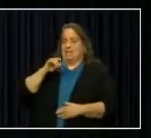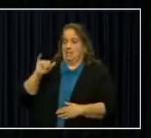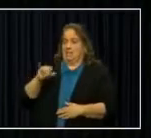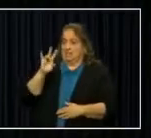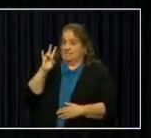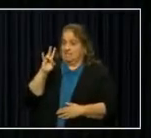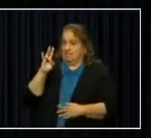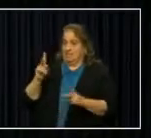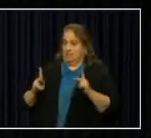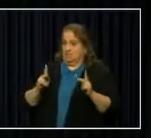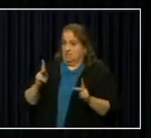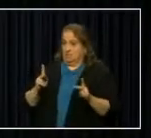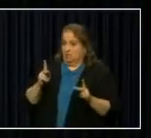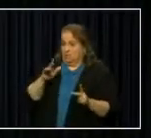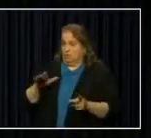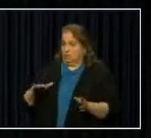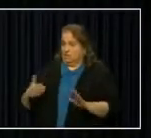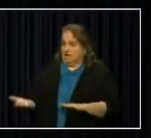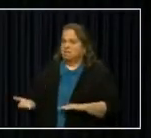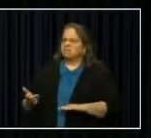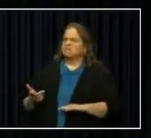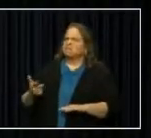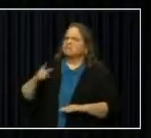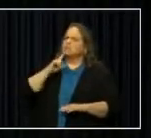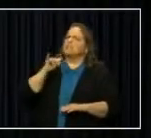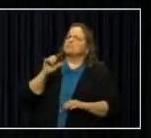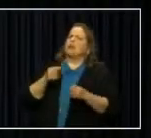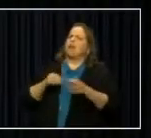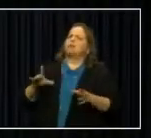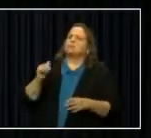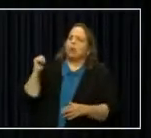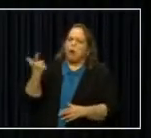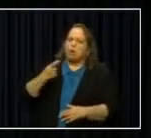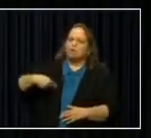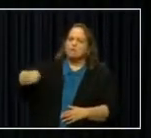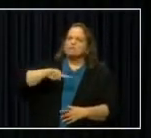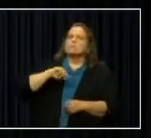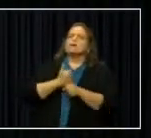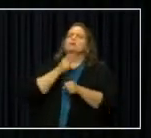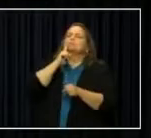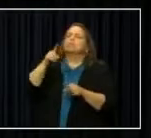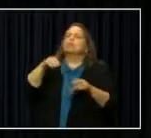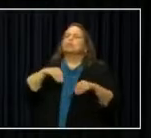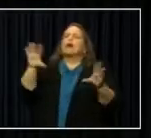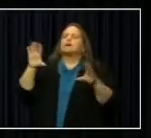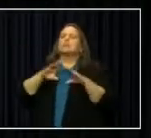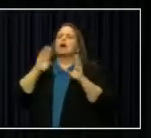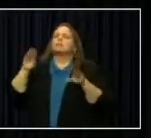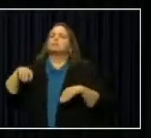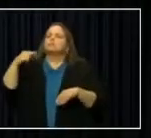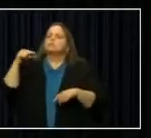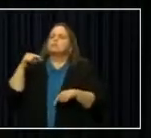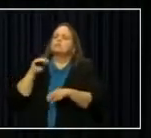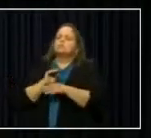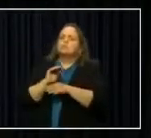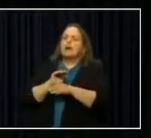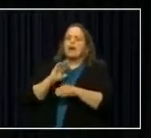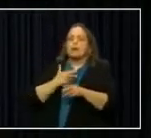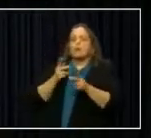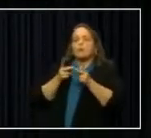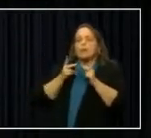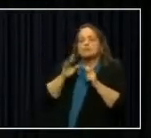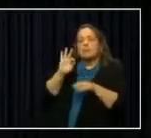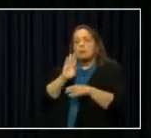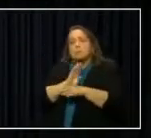people are a loss to all of us, so let's make sure that we light our houses up green tonight, our places